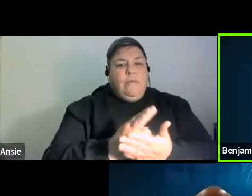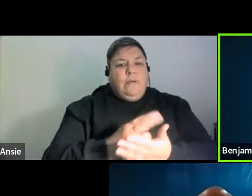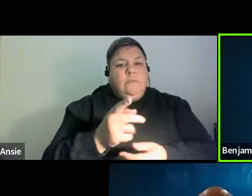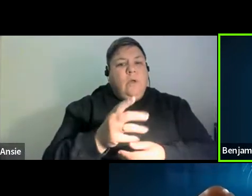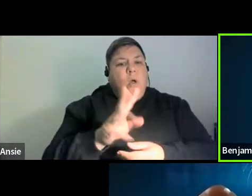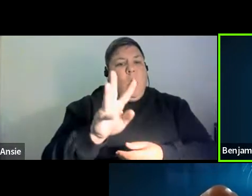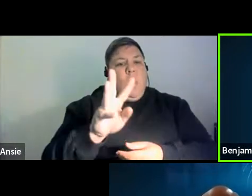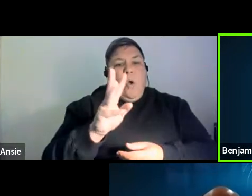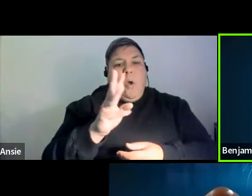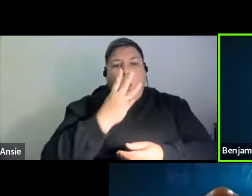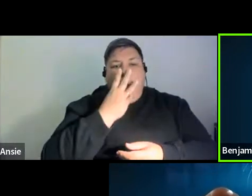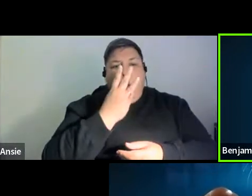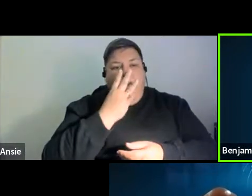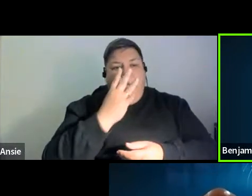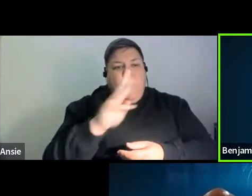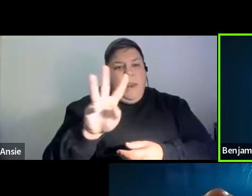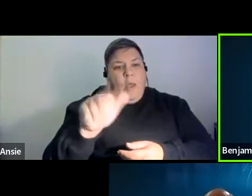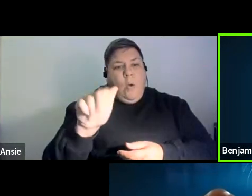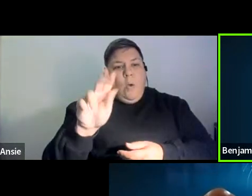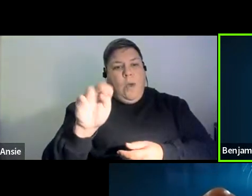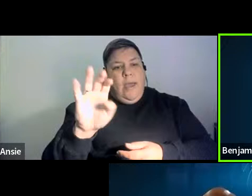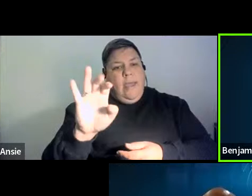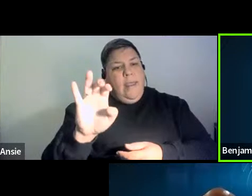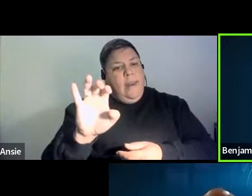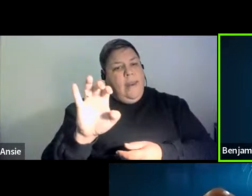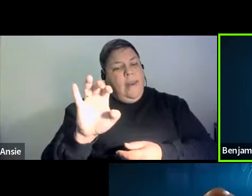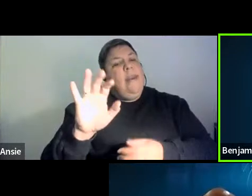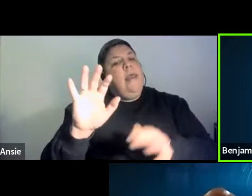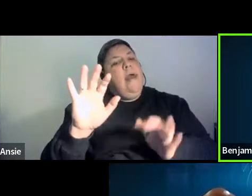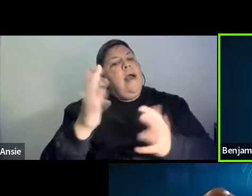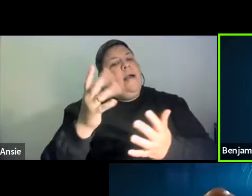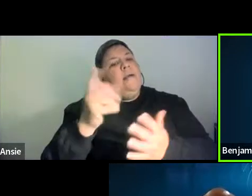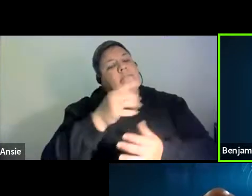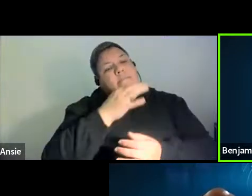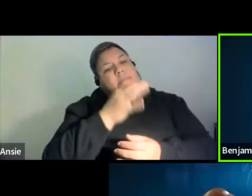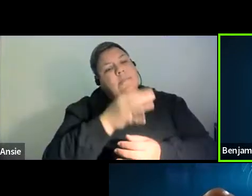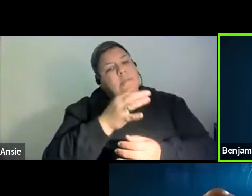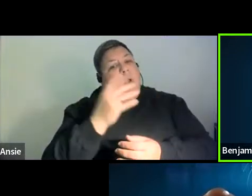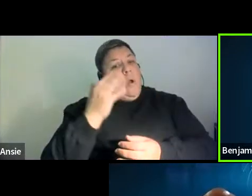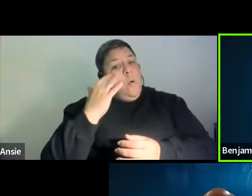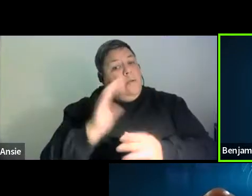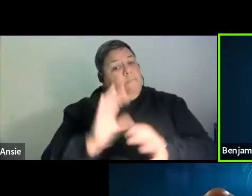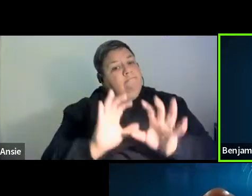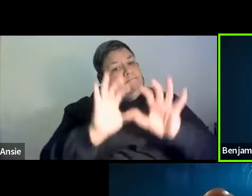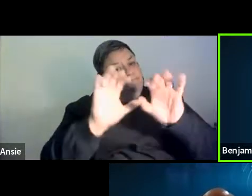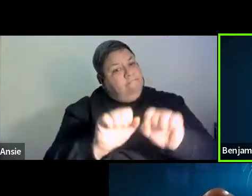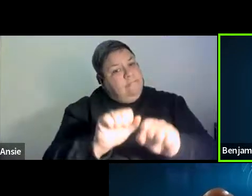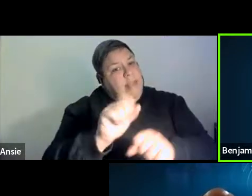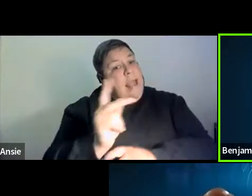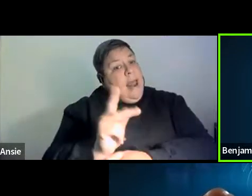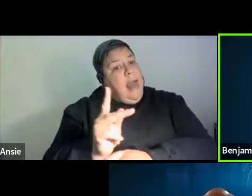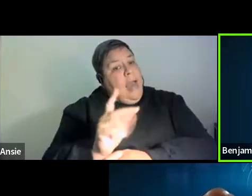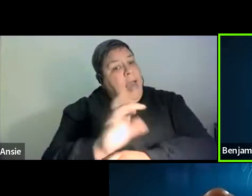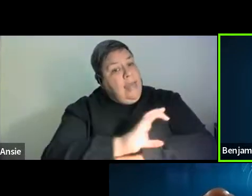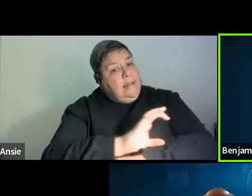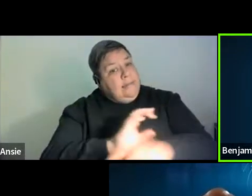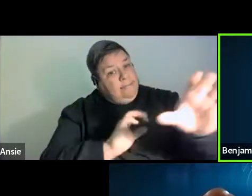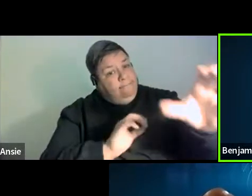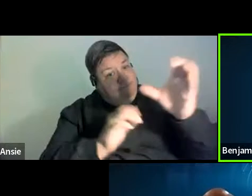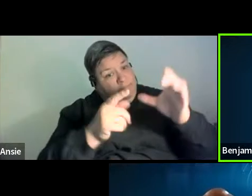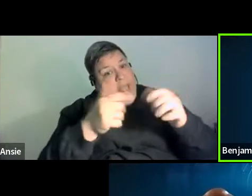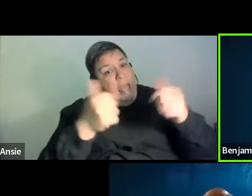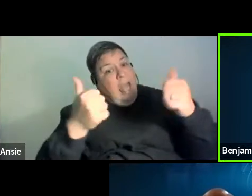that also links to your previous answer, where it says, he says, when taking over a client from another accountant with no